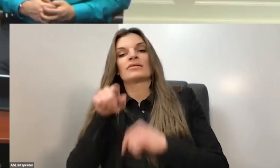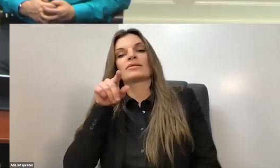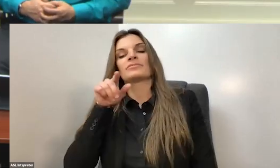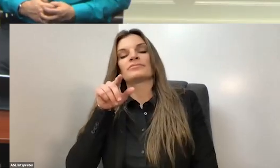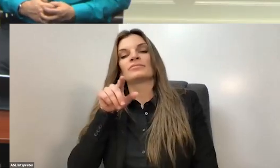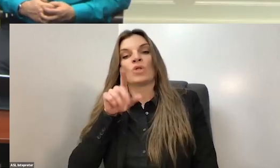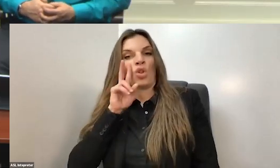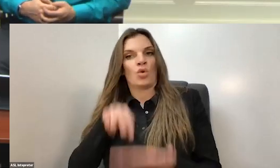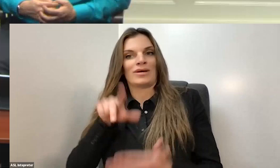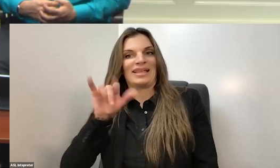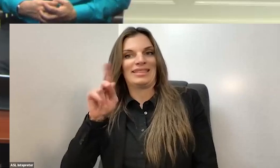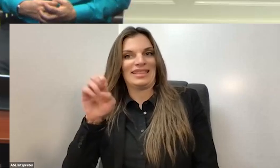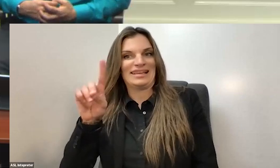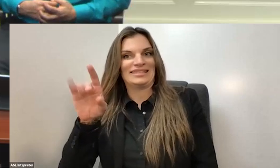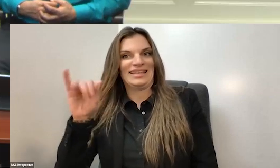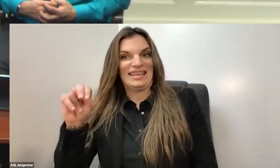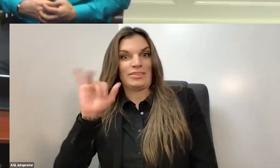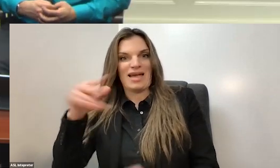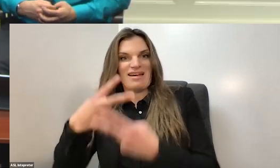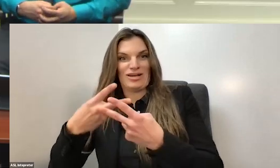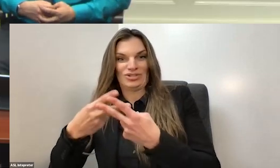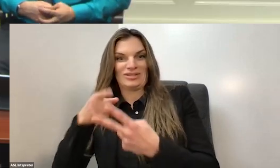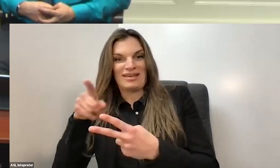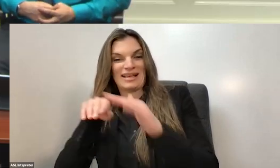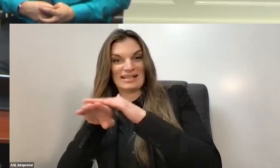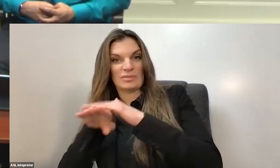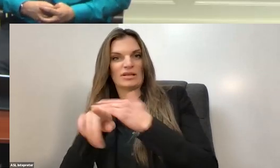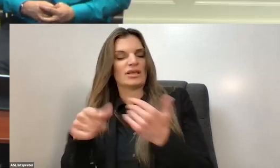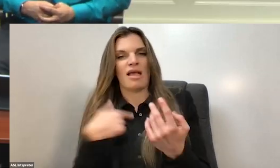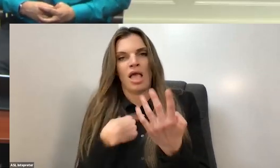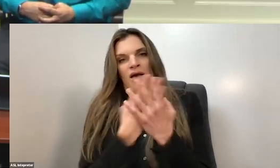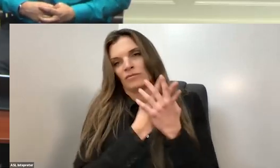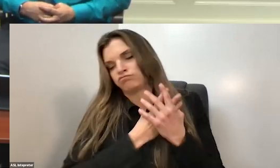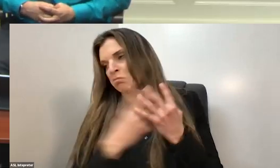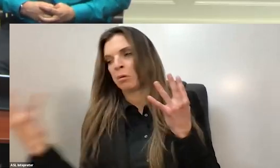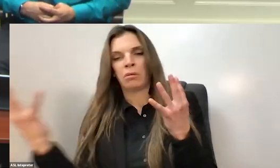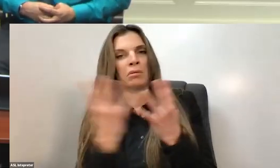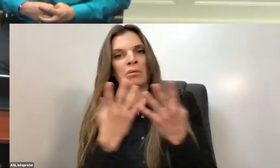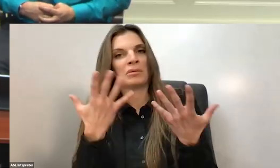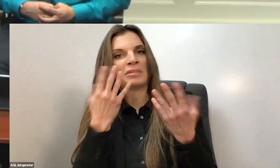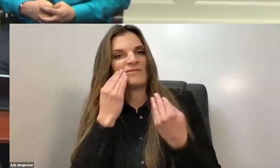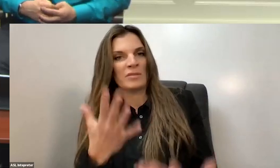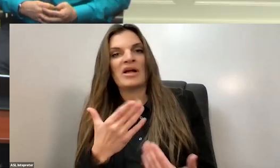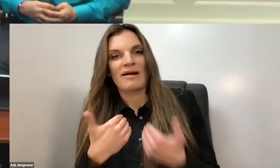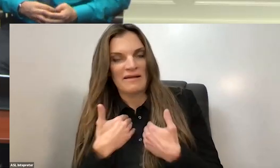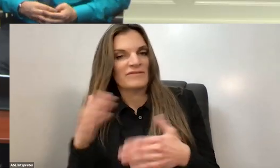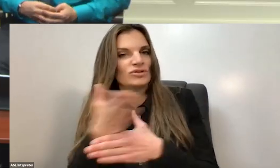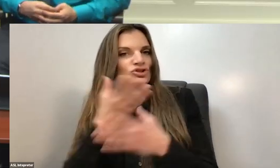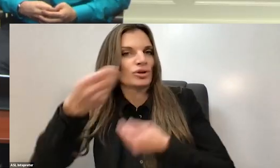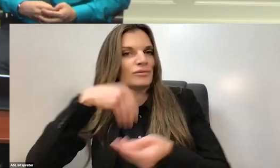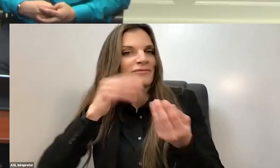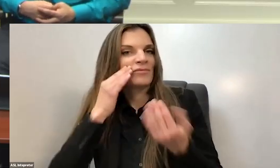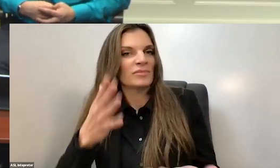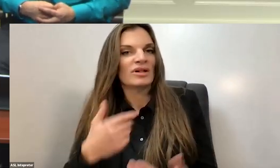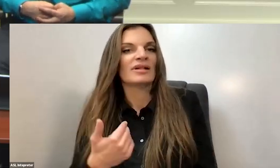has there's a lot of good professional stuff that's shared through there. I know there's also an